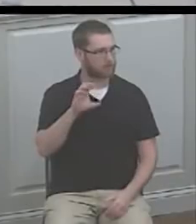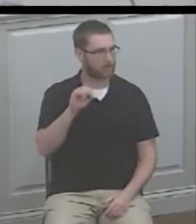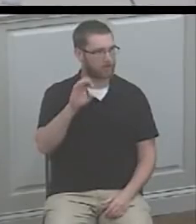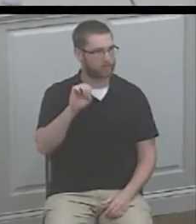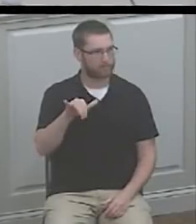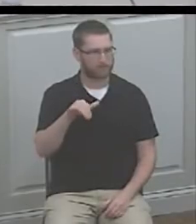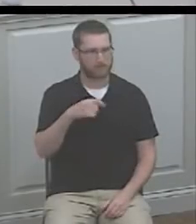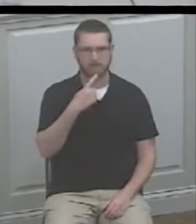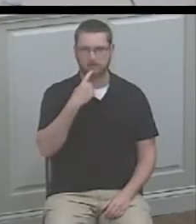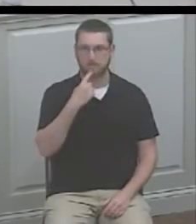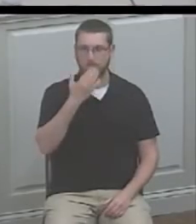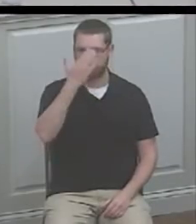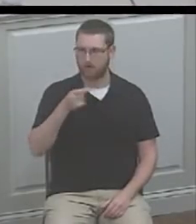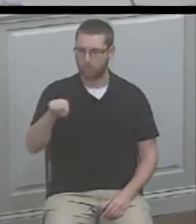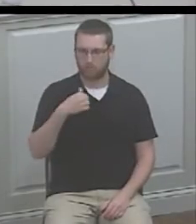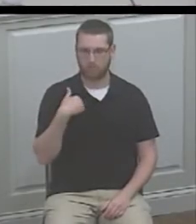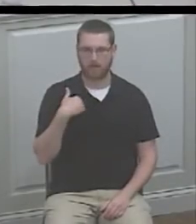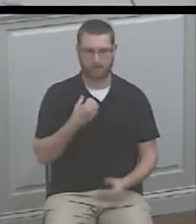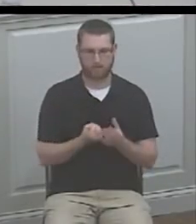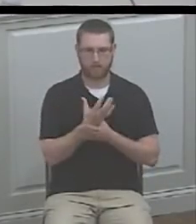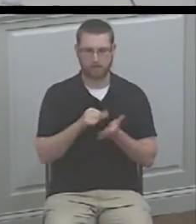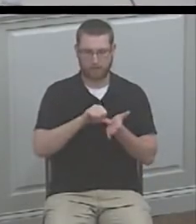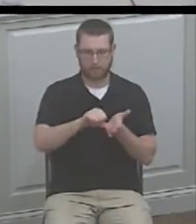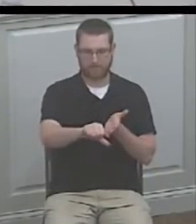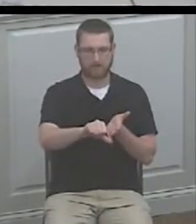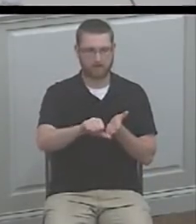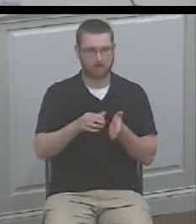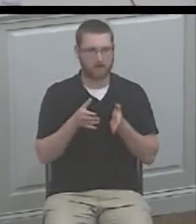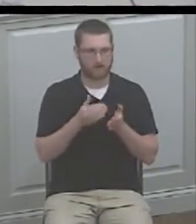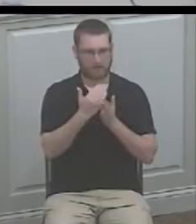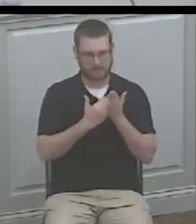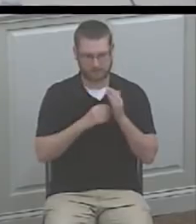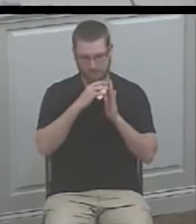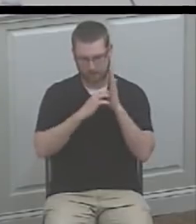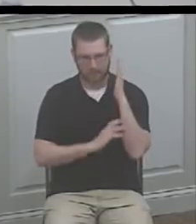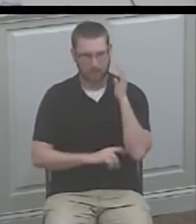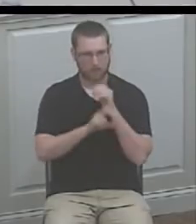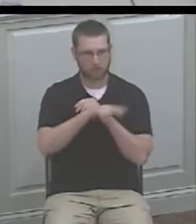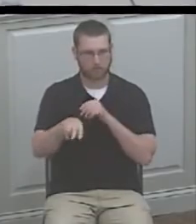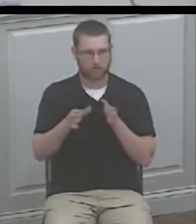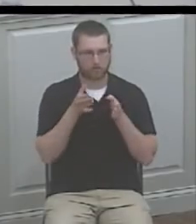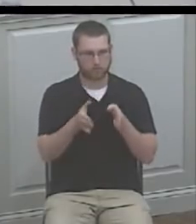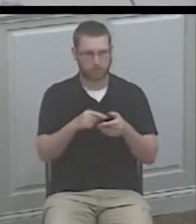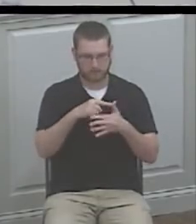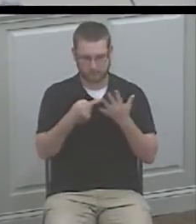Thank you again. You have in front of you the 2018 spring paving list. It's fairly extensive. There's 22 streets on it.